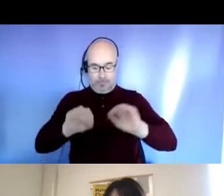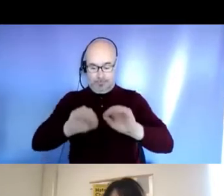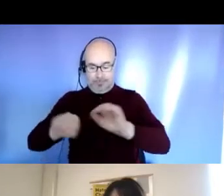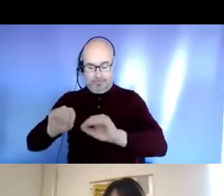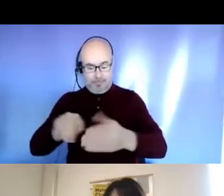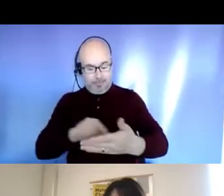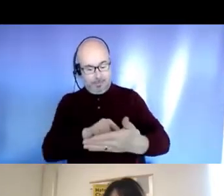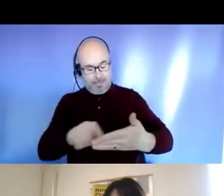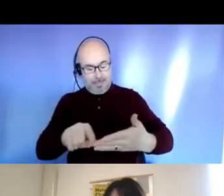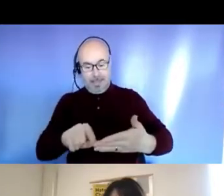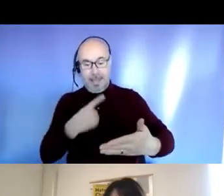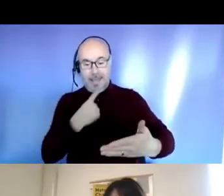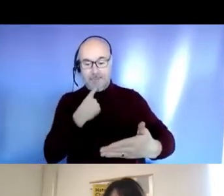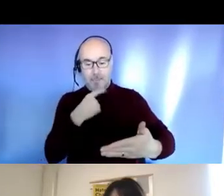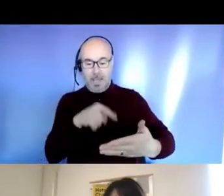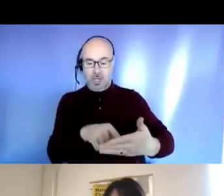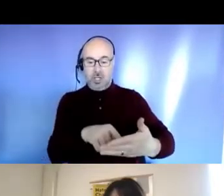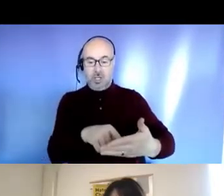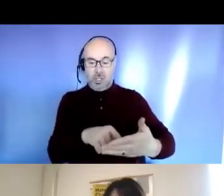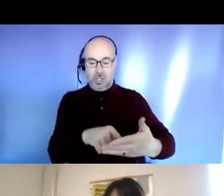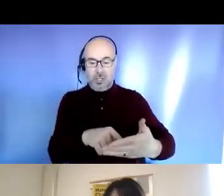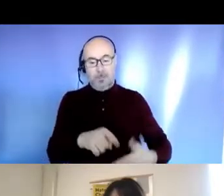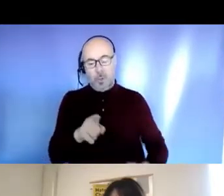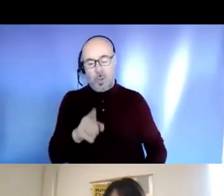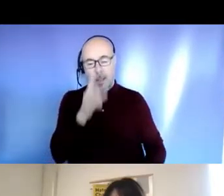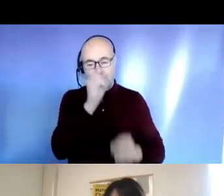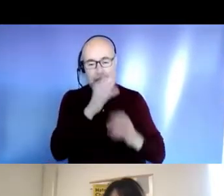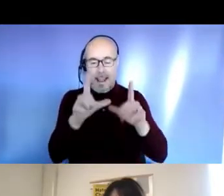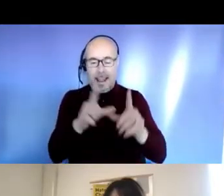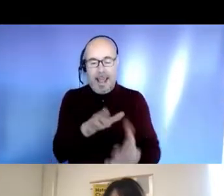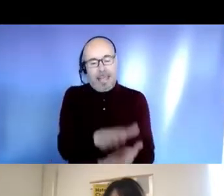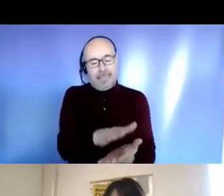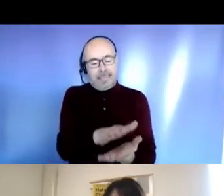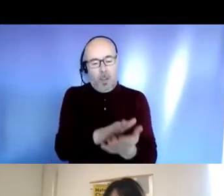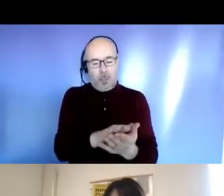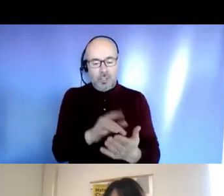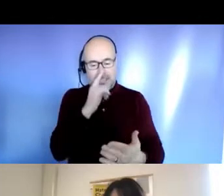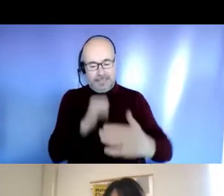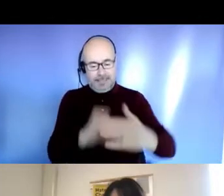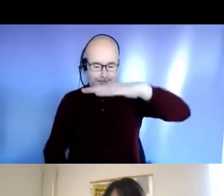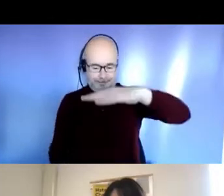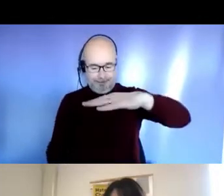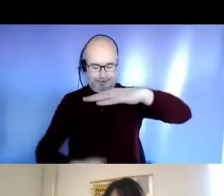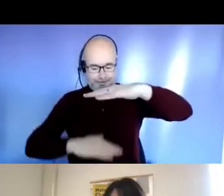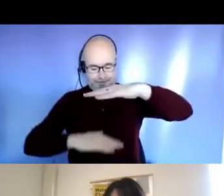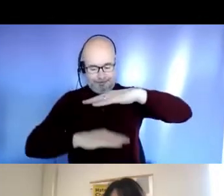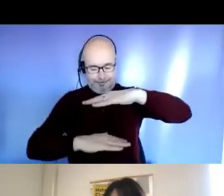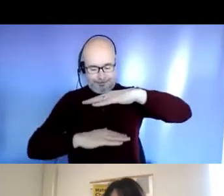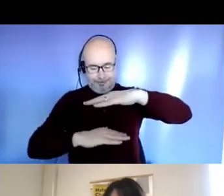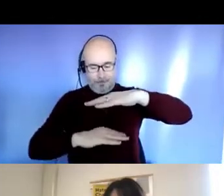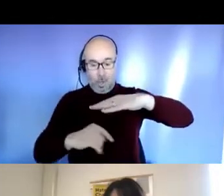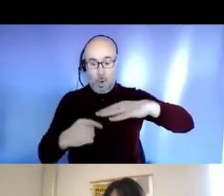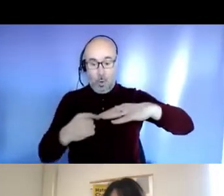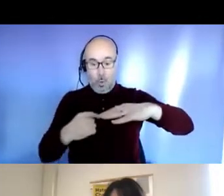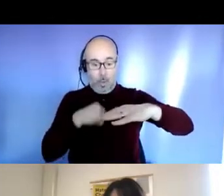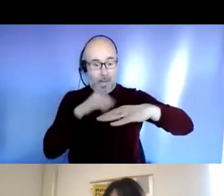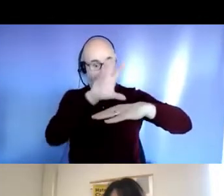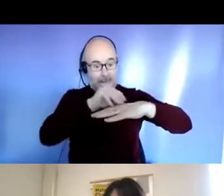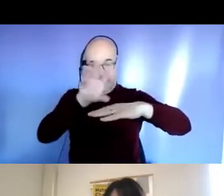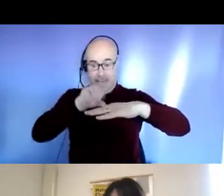then the 2 bits of bread are the outputs and the inputs. So we're